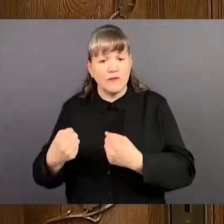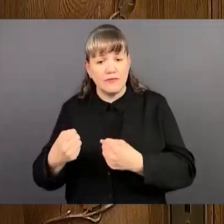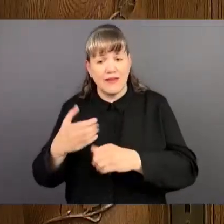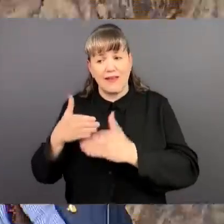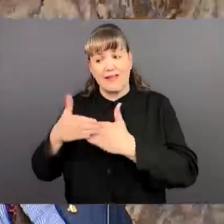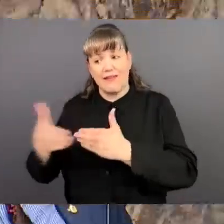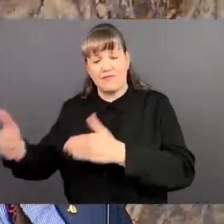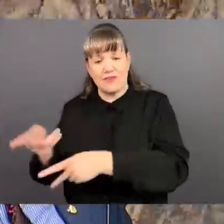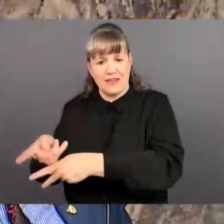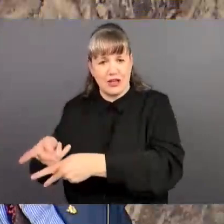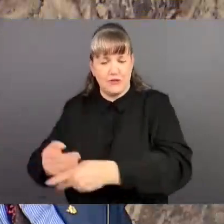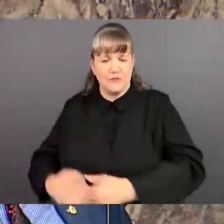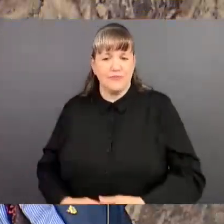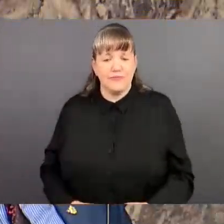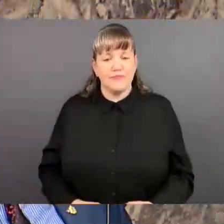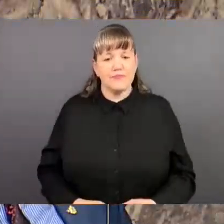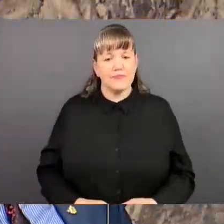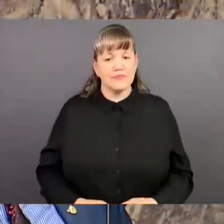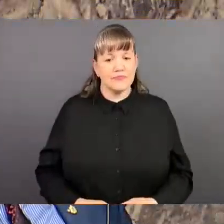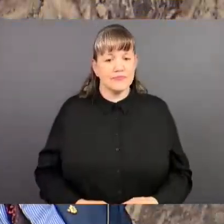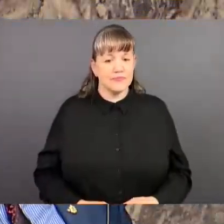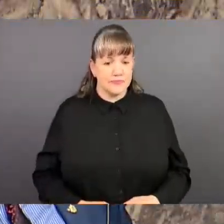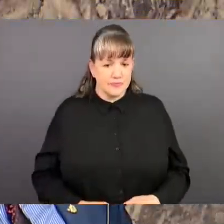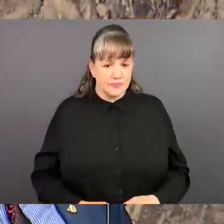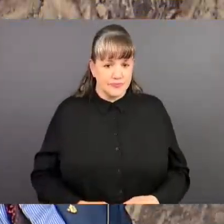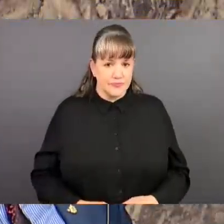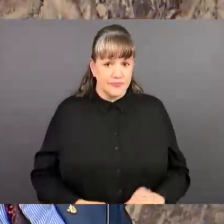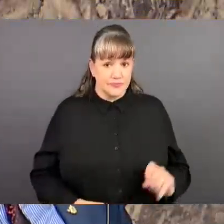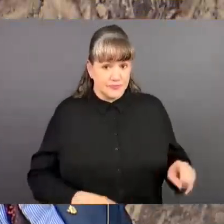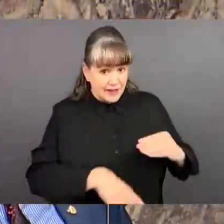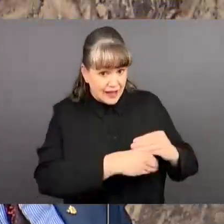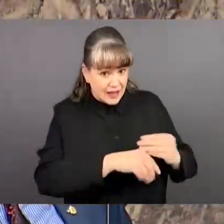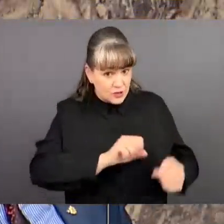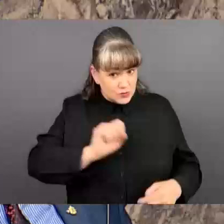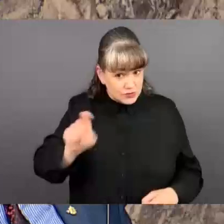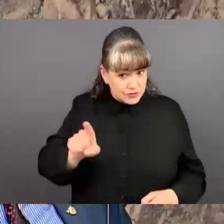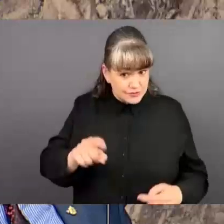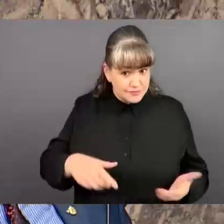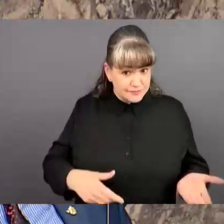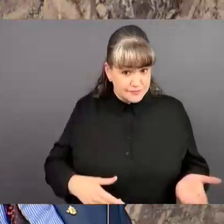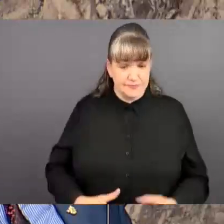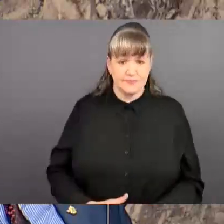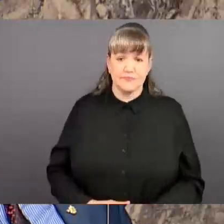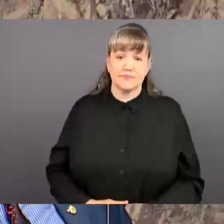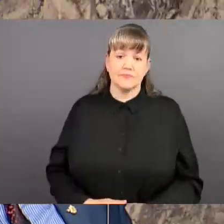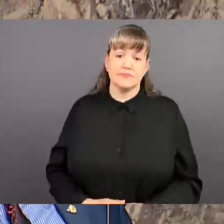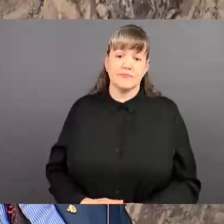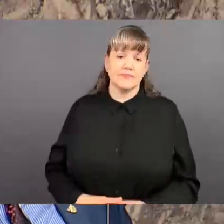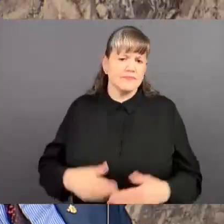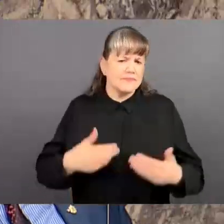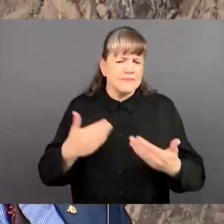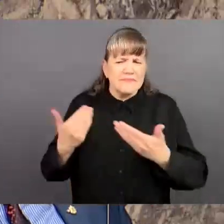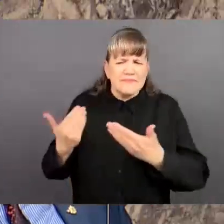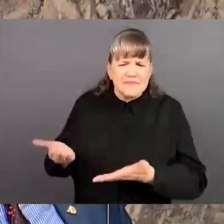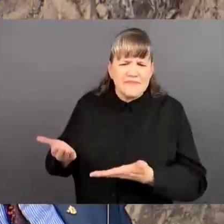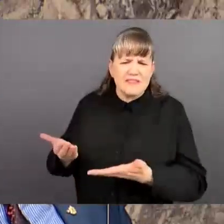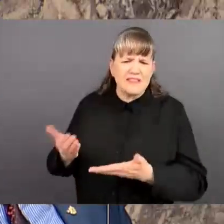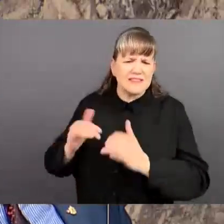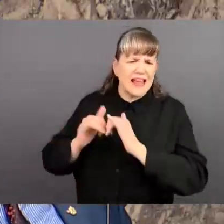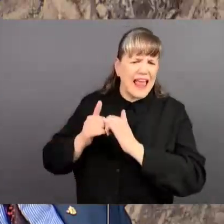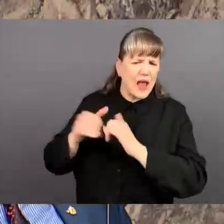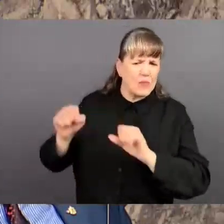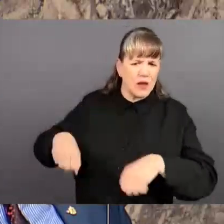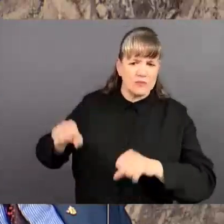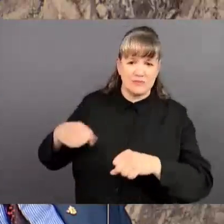you, Mr. Speaker. Through you to the Minister, I don't know how that's possible when there was an article that was published this weekend stating that the government did say